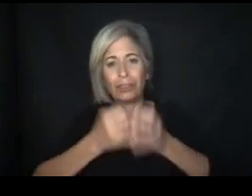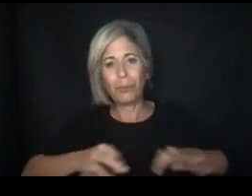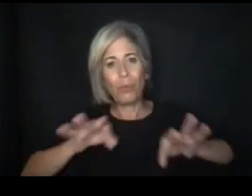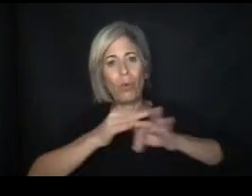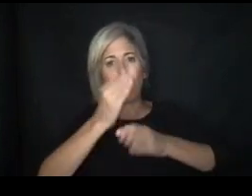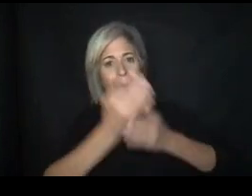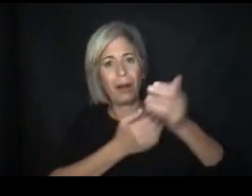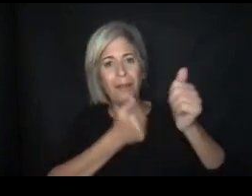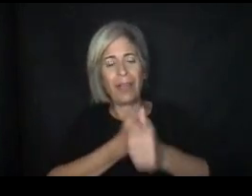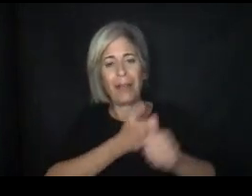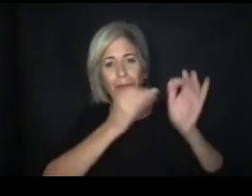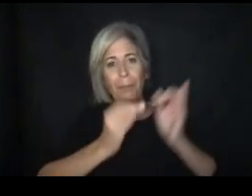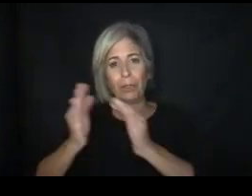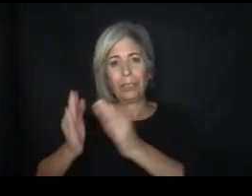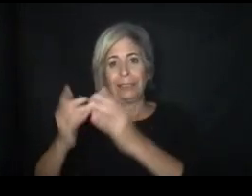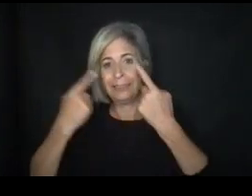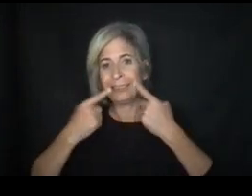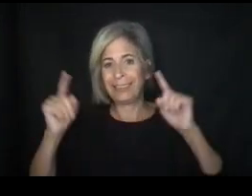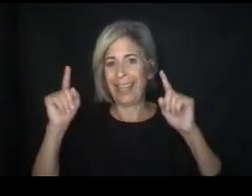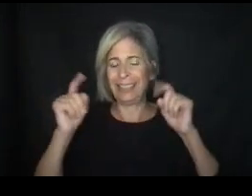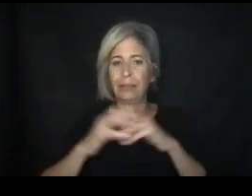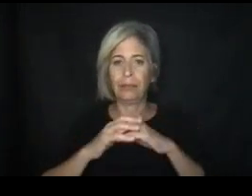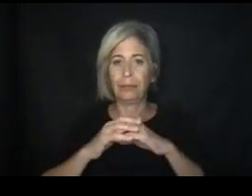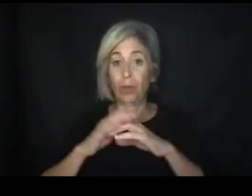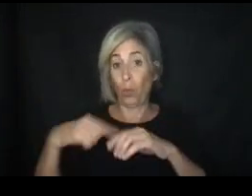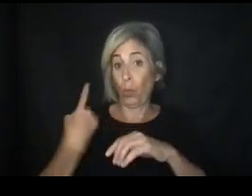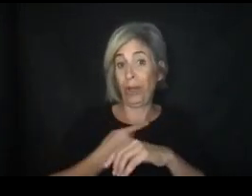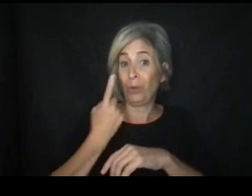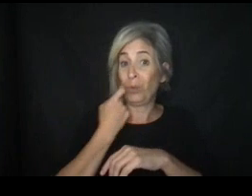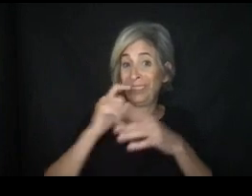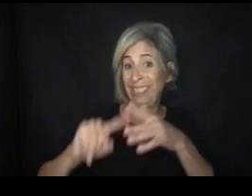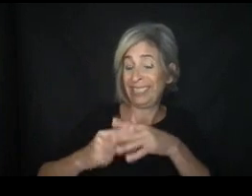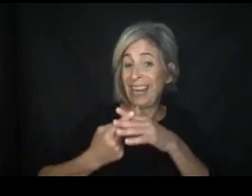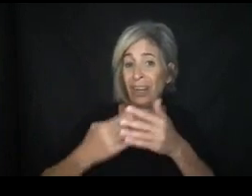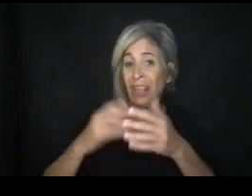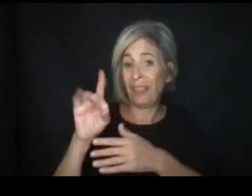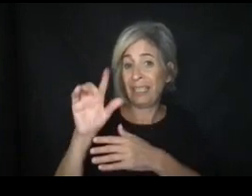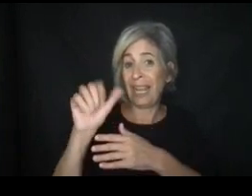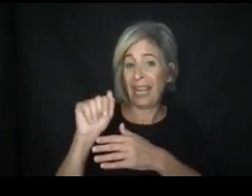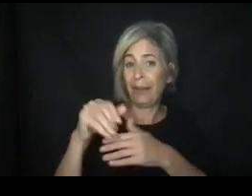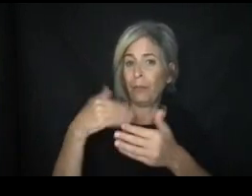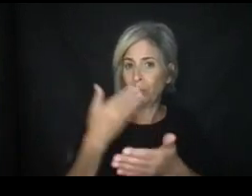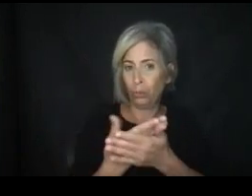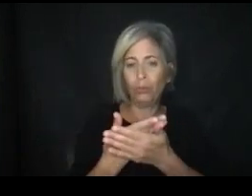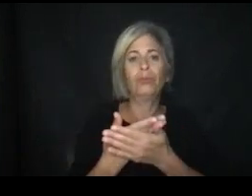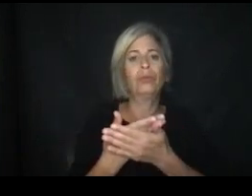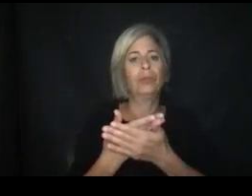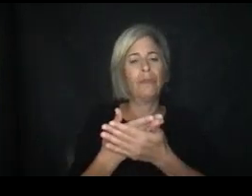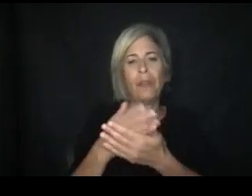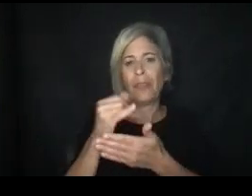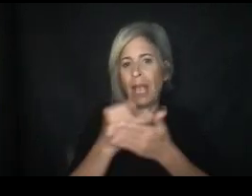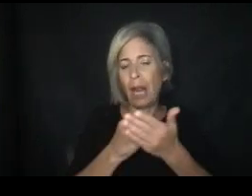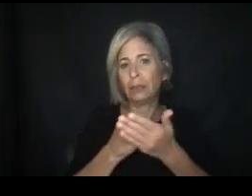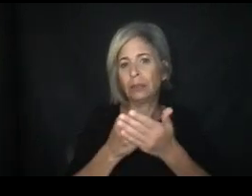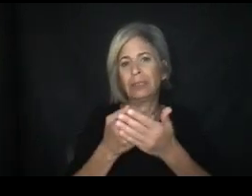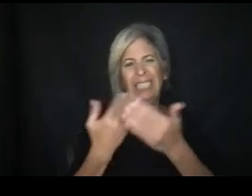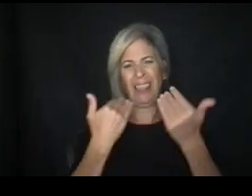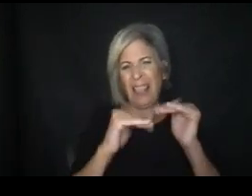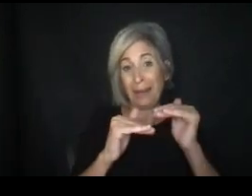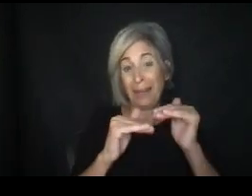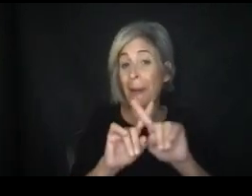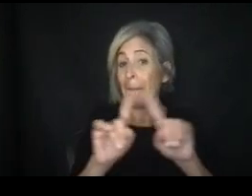each person's success. Since we are just starting out, the data to prove the benefits of our art supplies grants is limited. However,